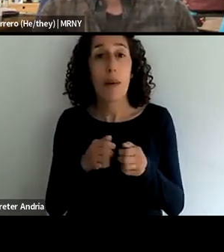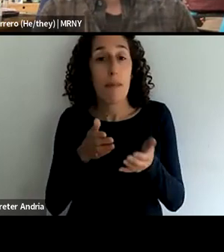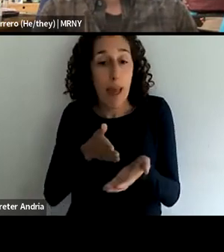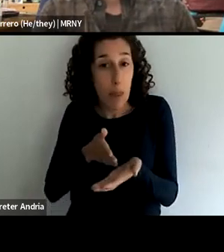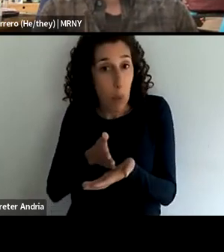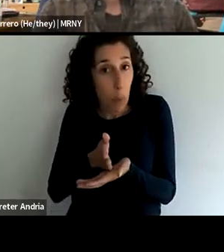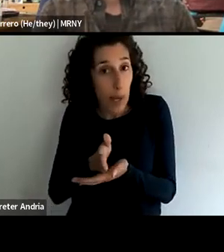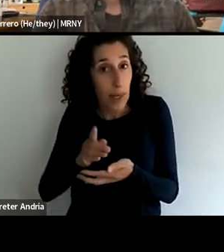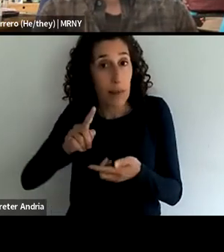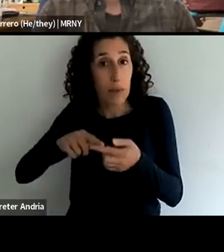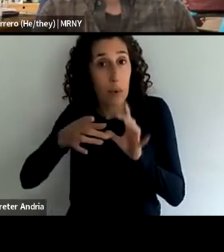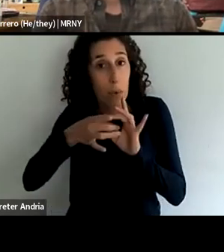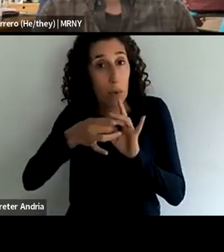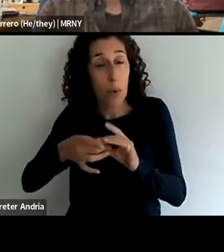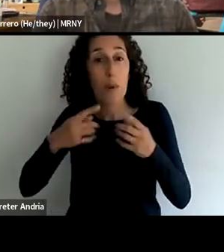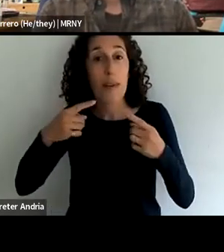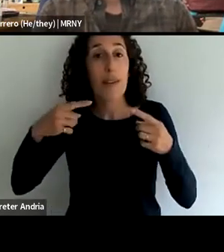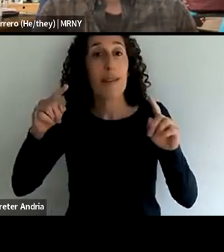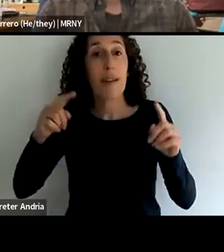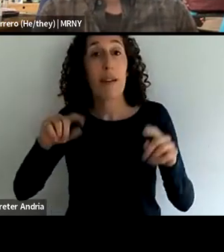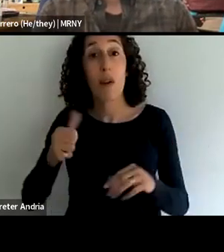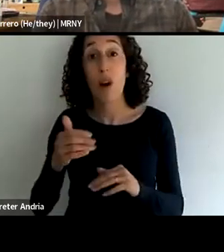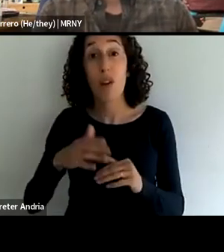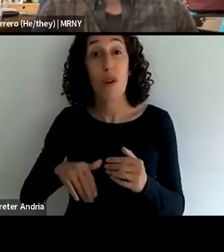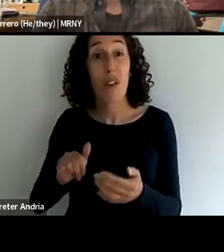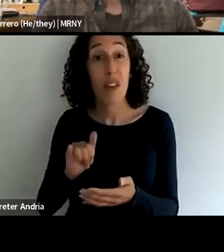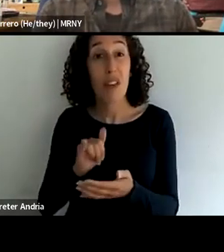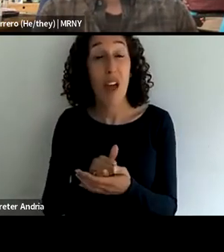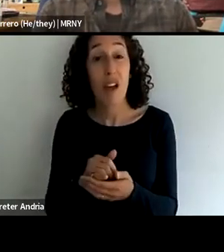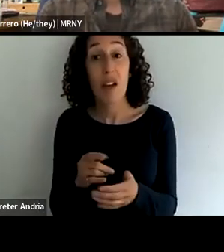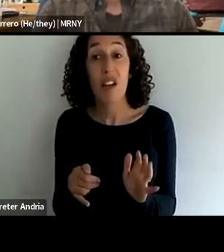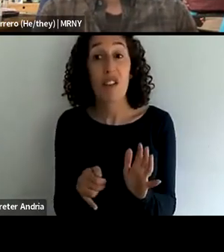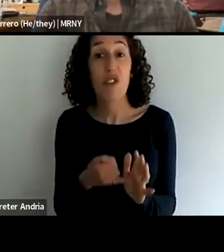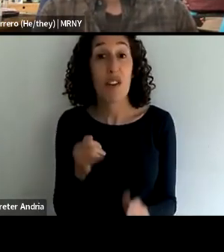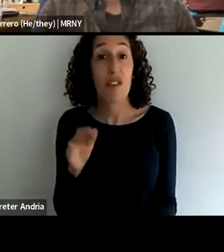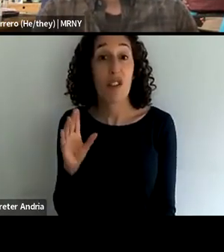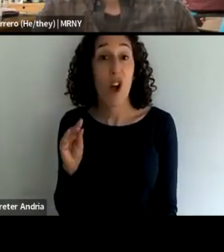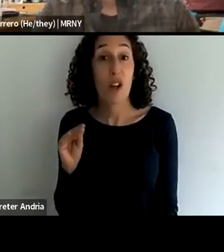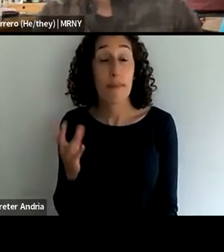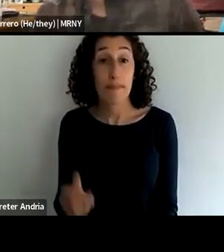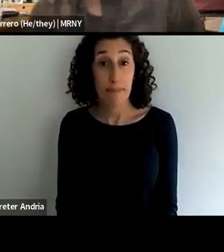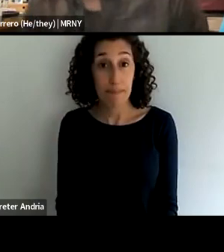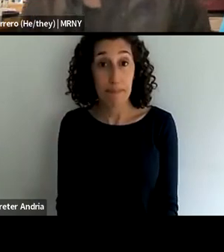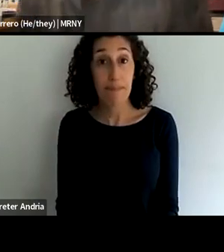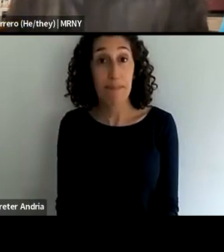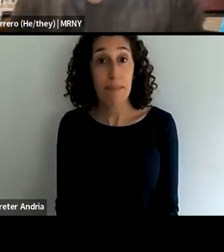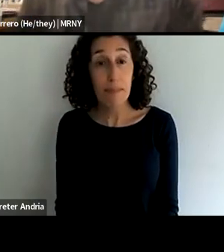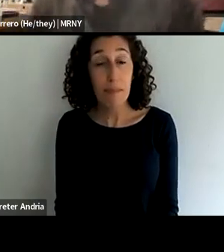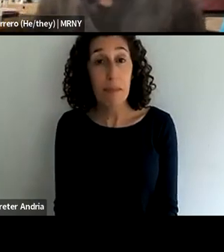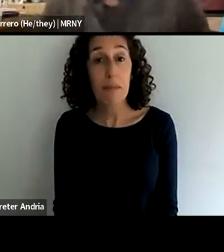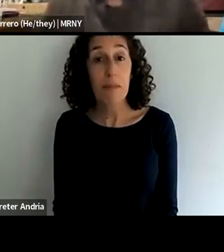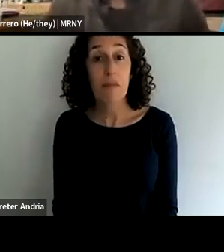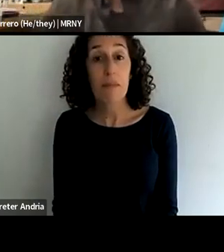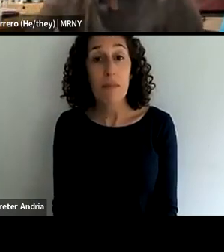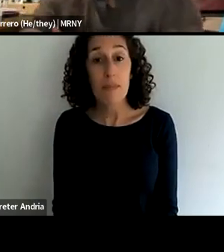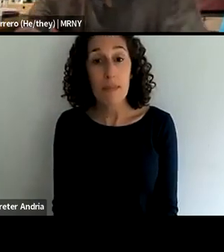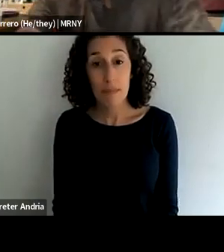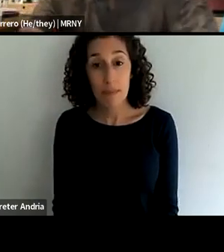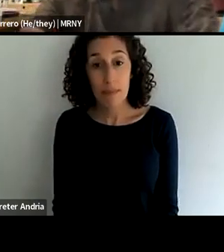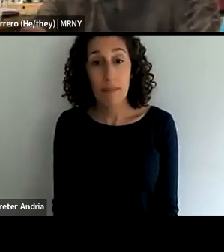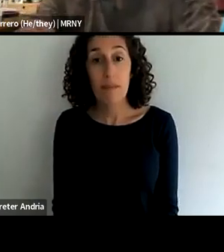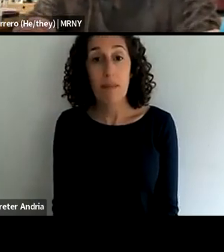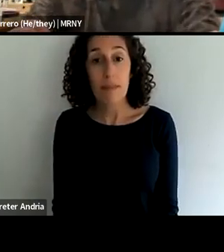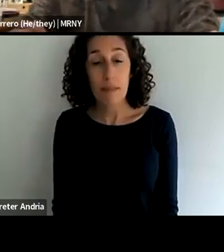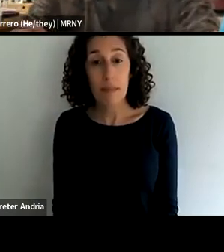success. Other than that, it's just talk. And I'll give a very clear